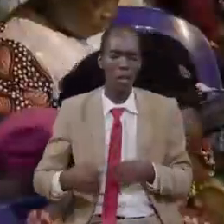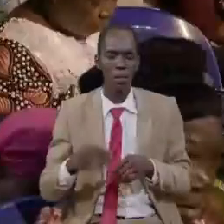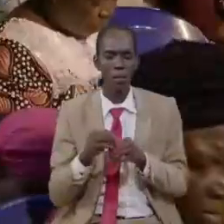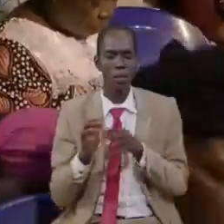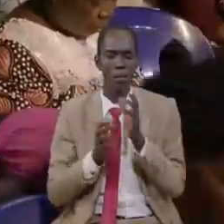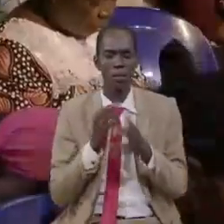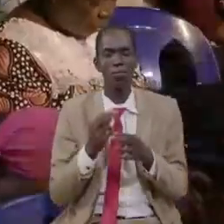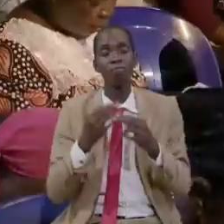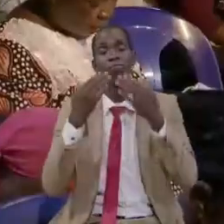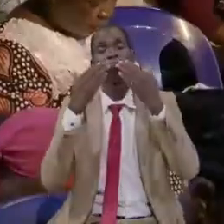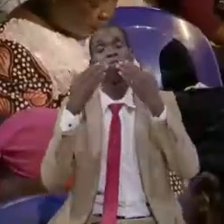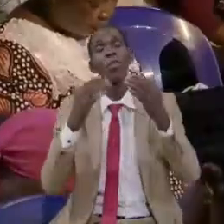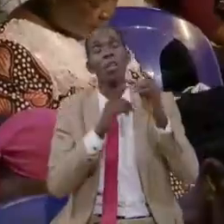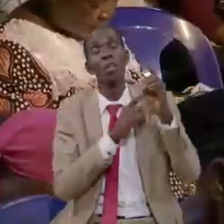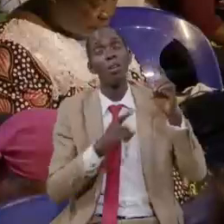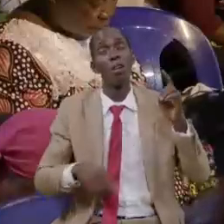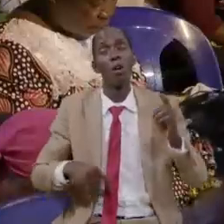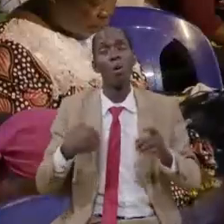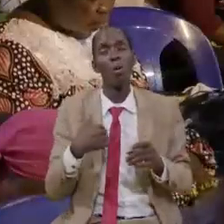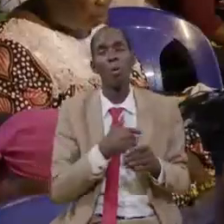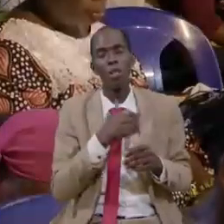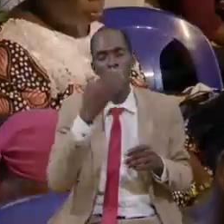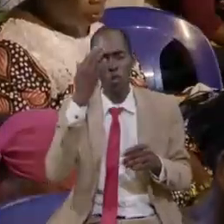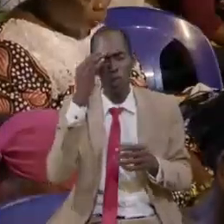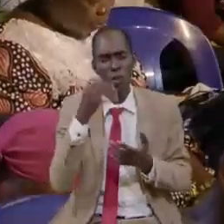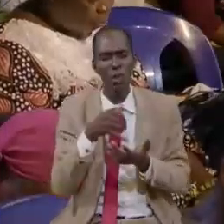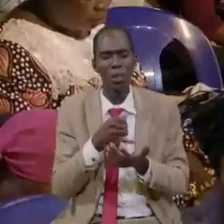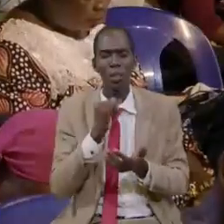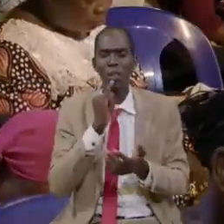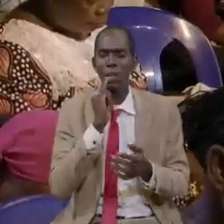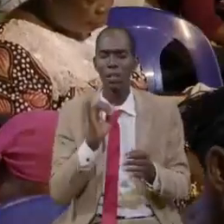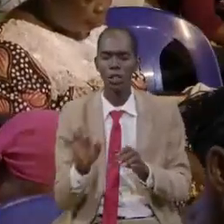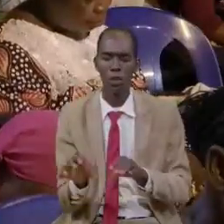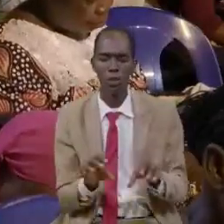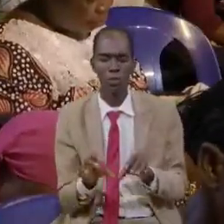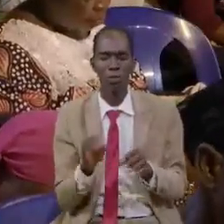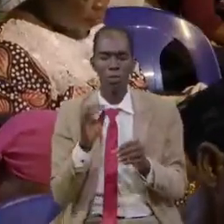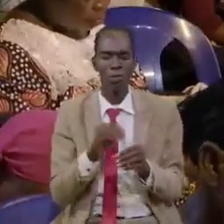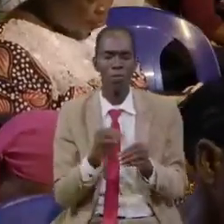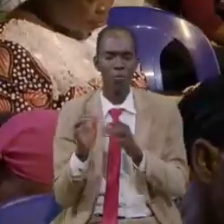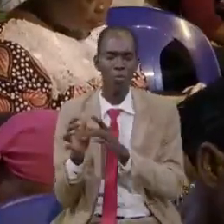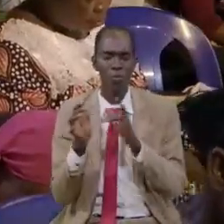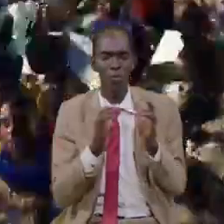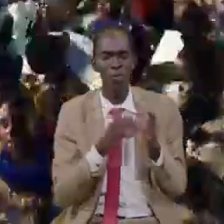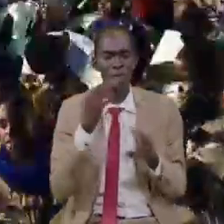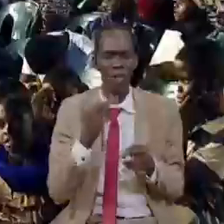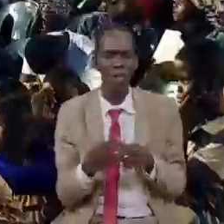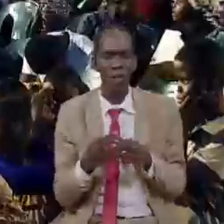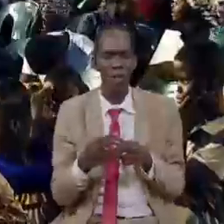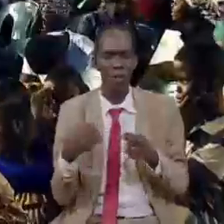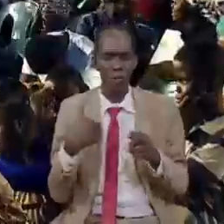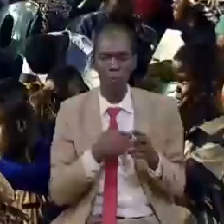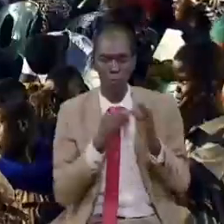Lord. We know it is done. In Jesus' name we